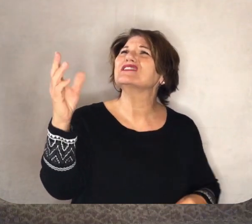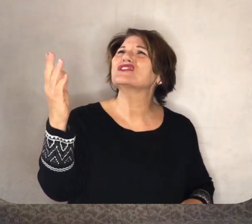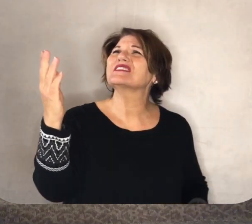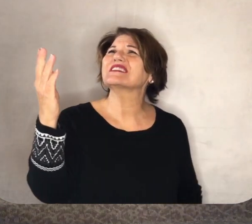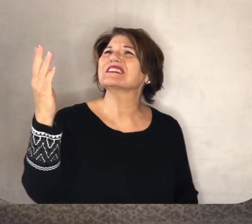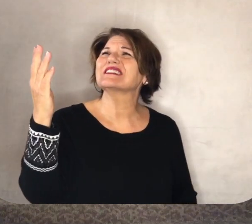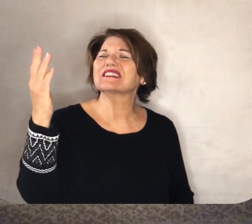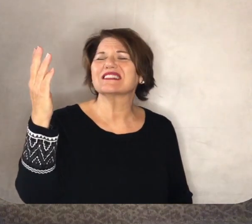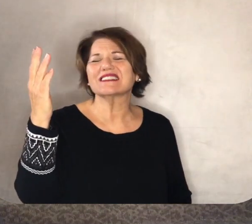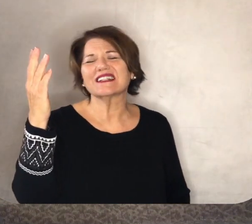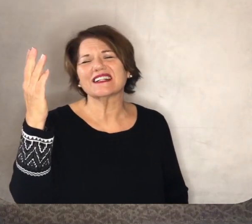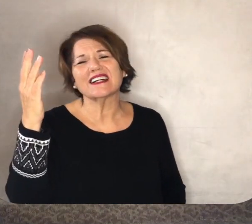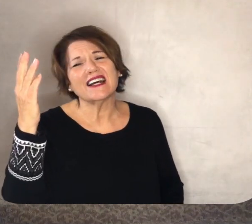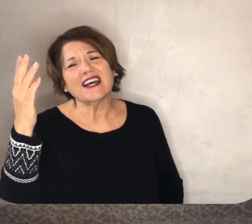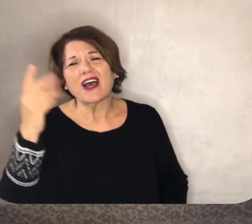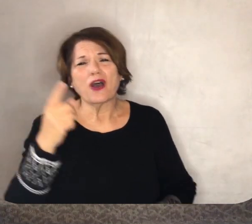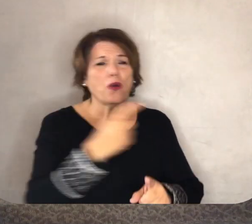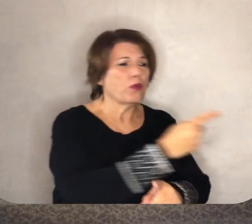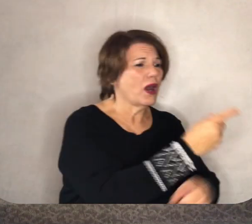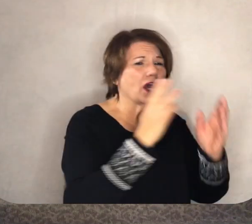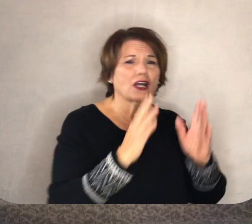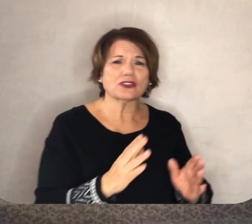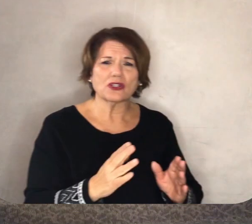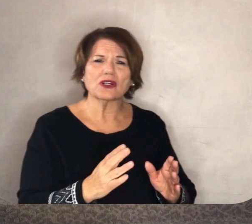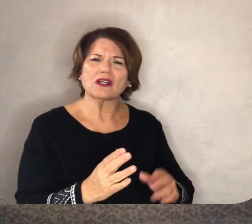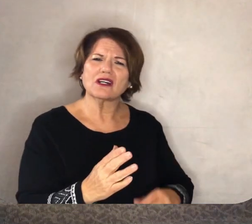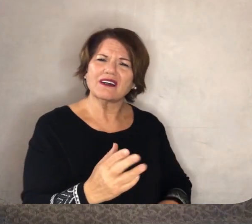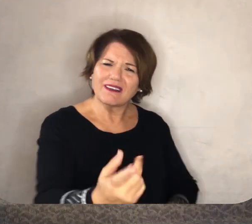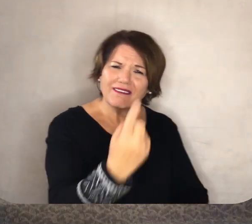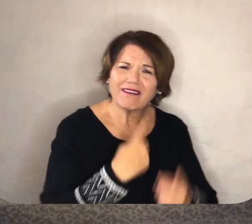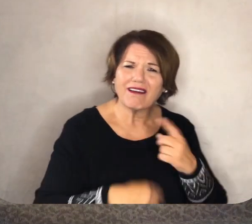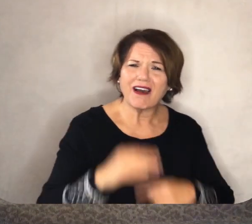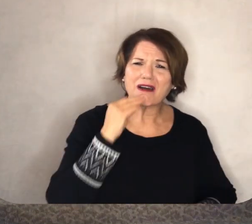face. No wanderer come